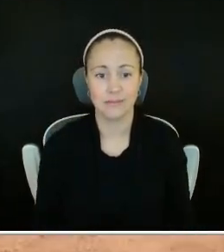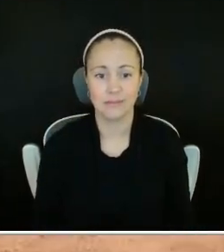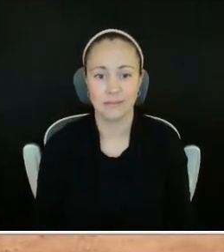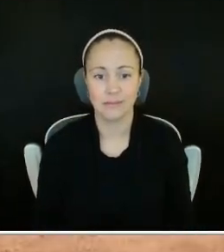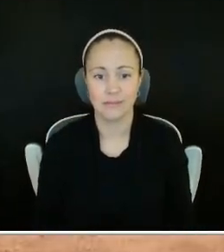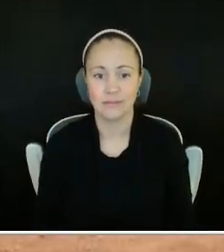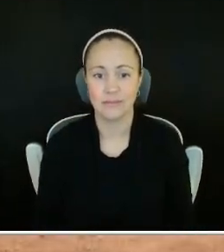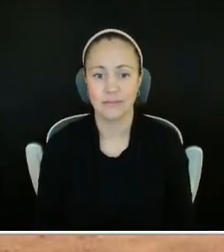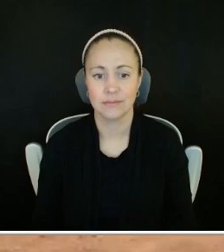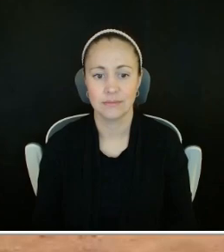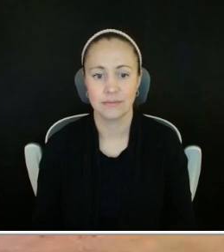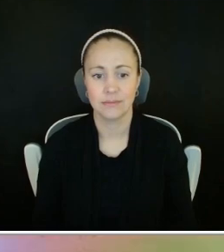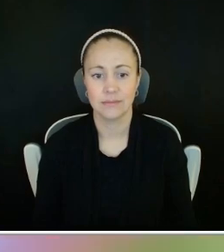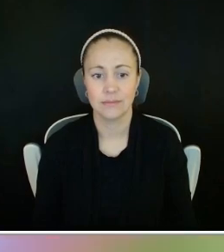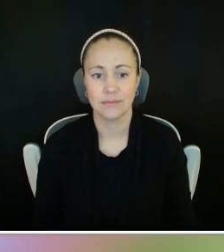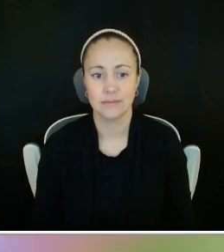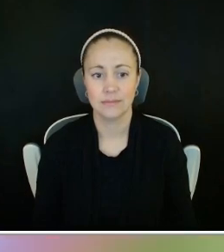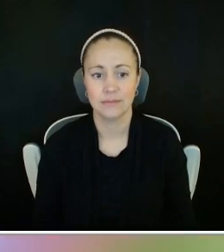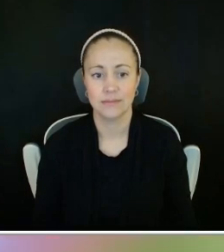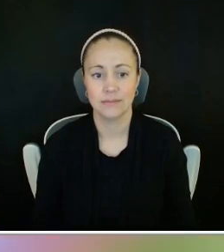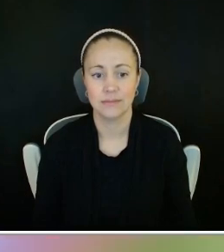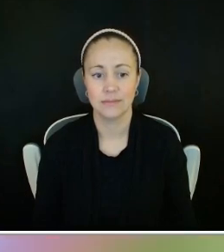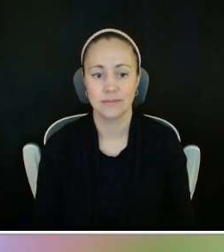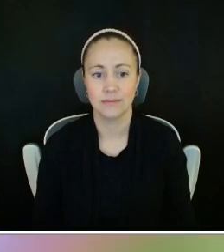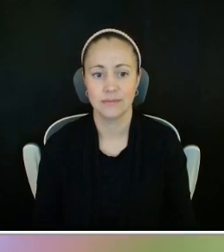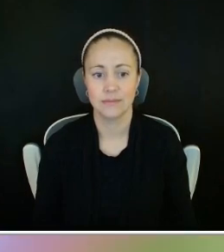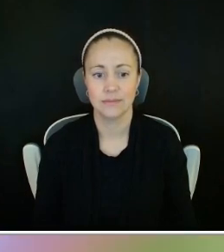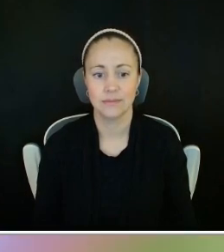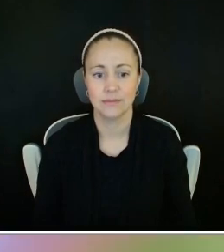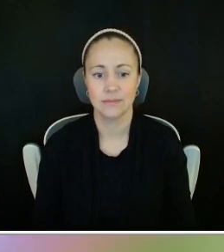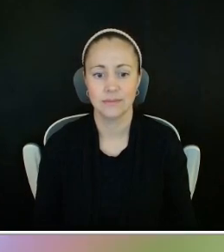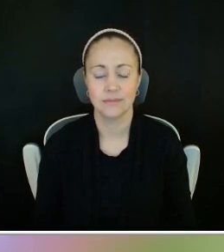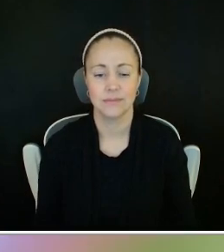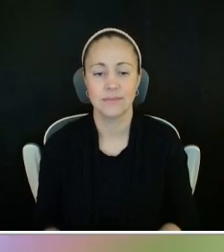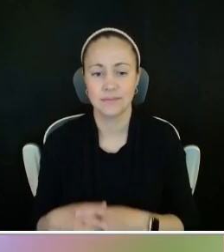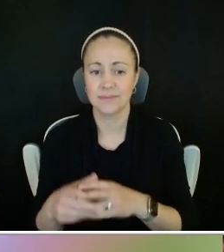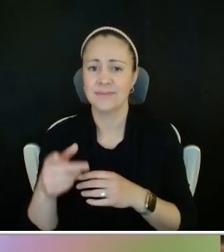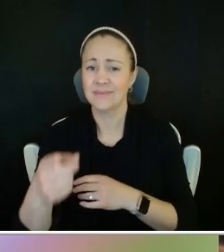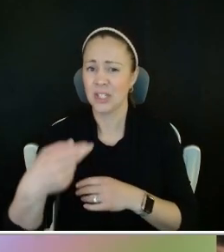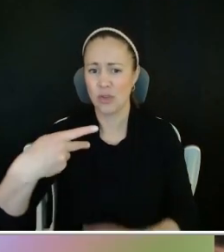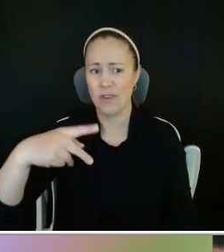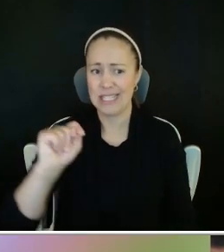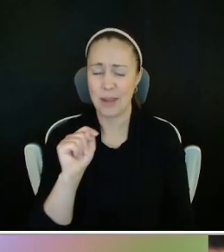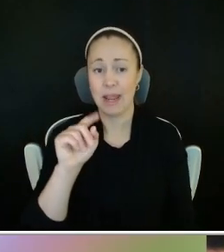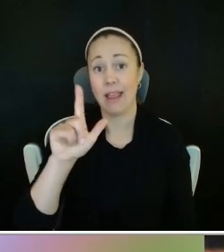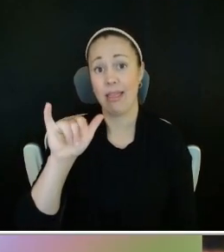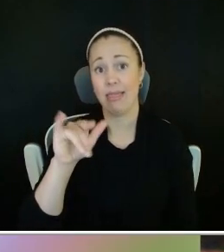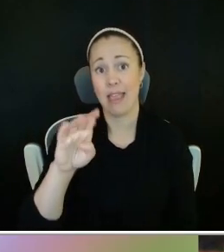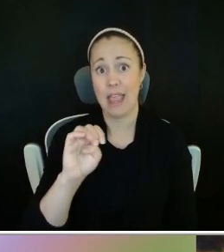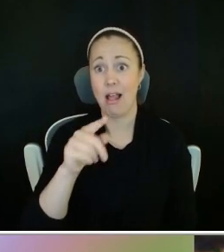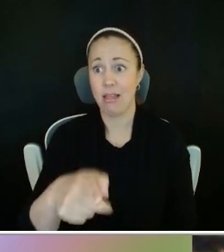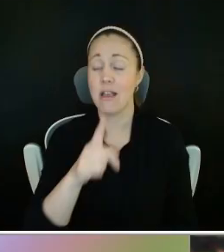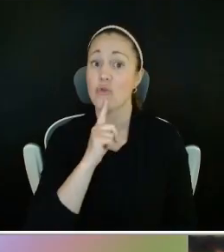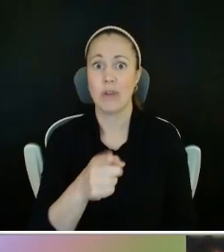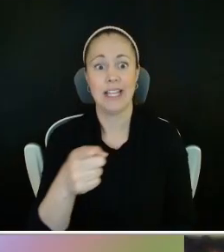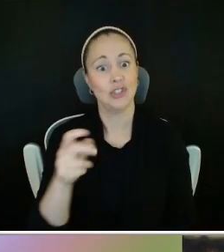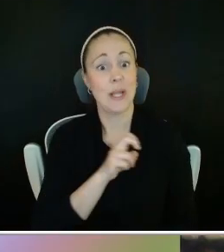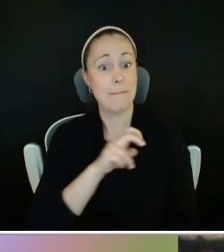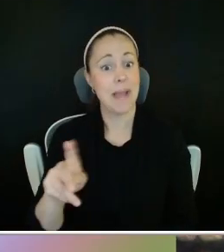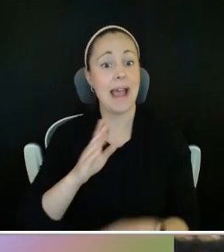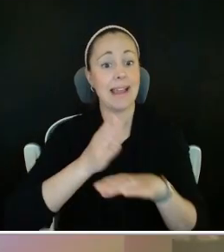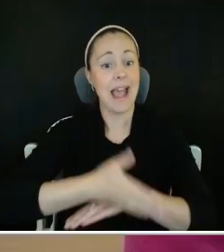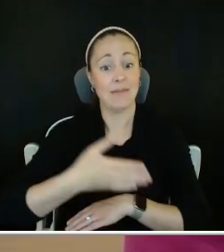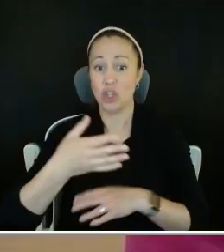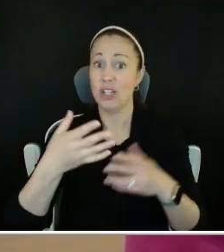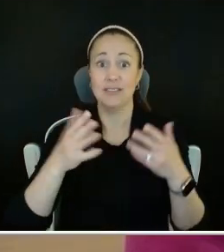After 7 months of tough but consistent physical therapy, Lael is back and beyond ready to pitch her first